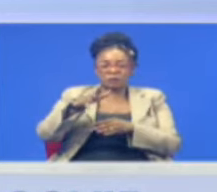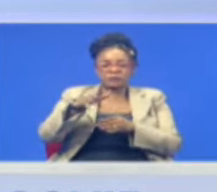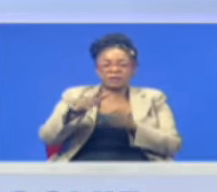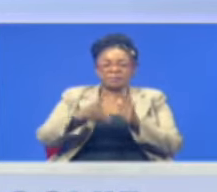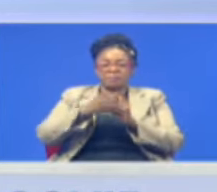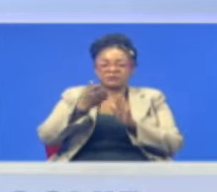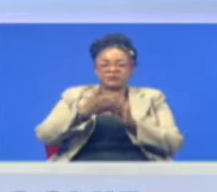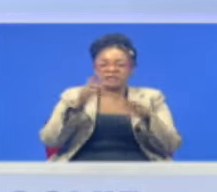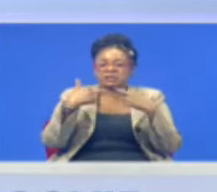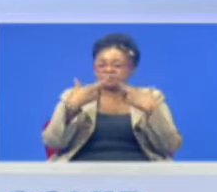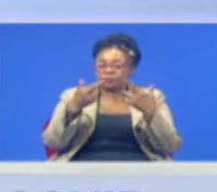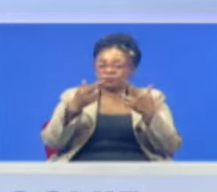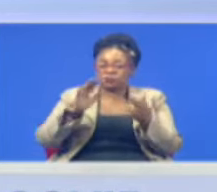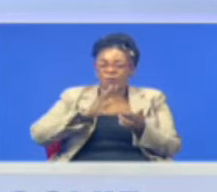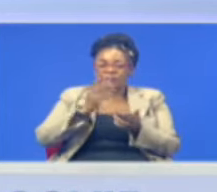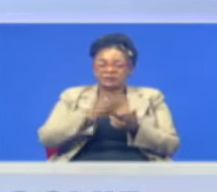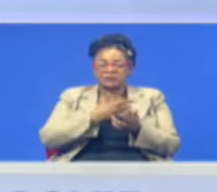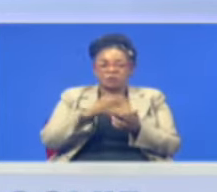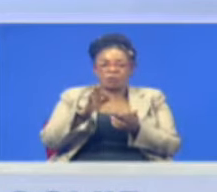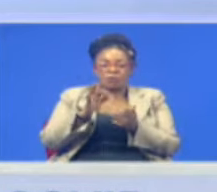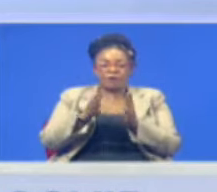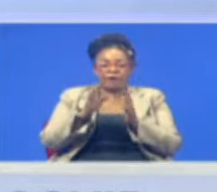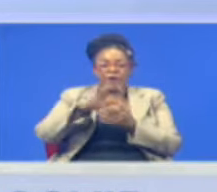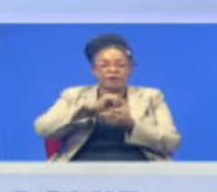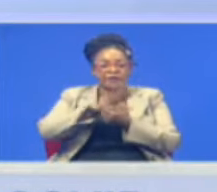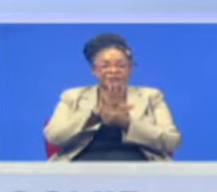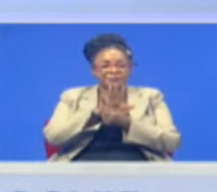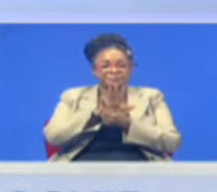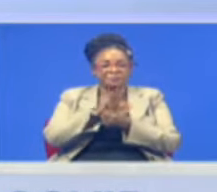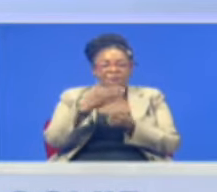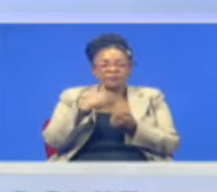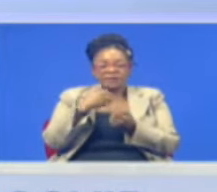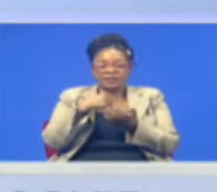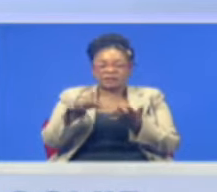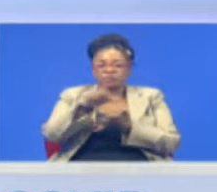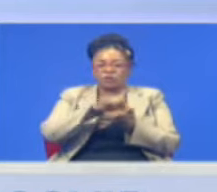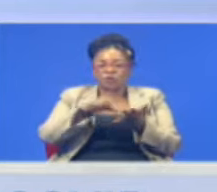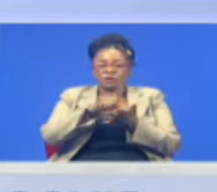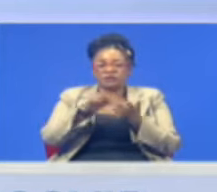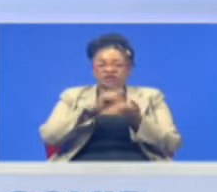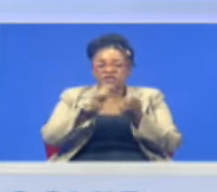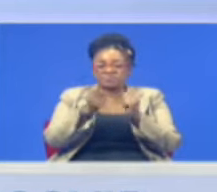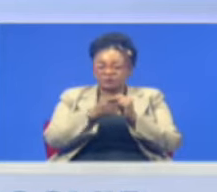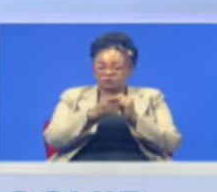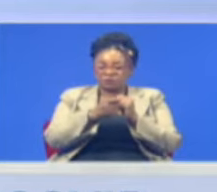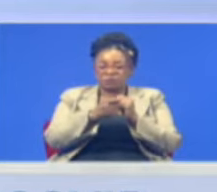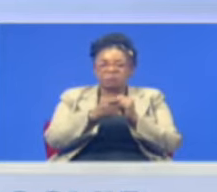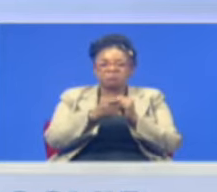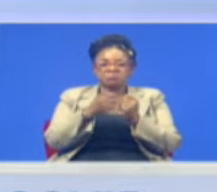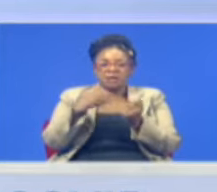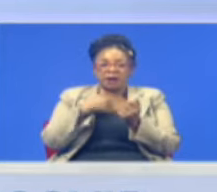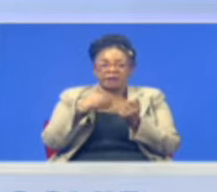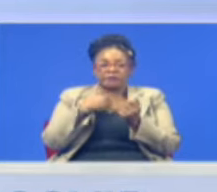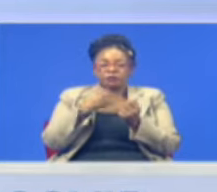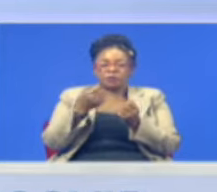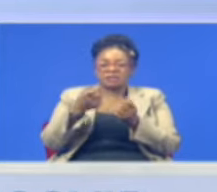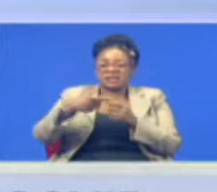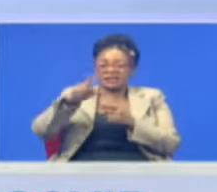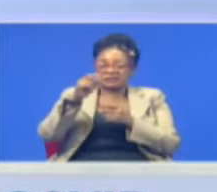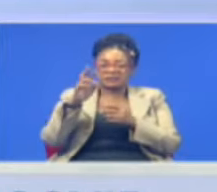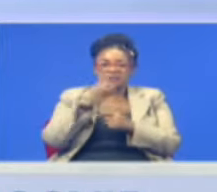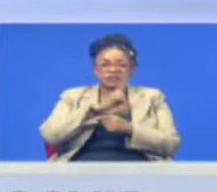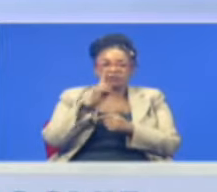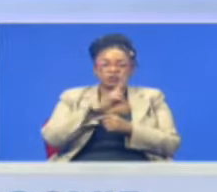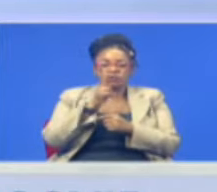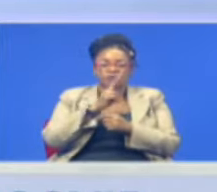Response Committee on COVID-19, the trend in local transmission is alarming and there is a need to escalate restrictions to curb